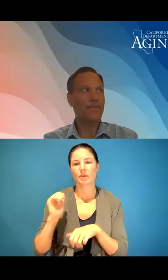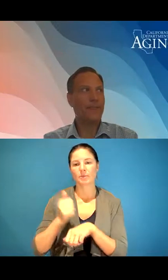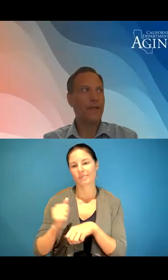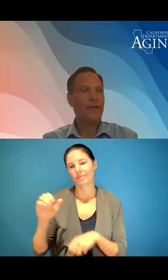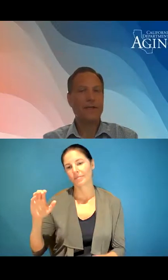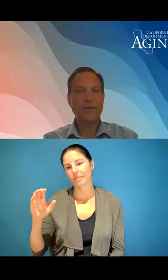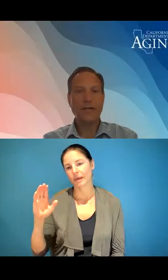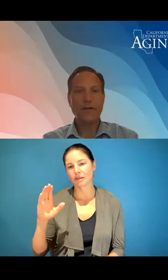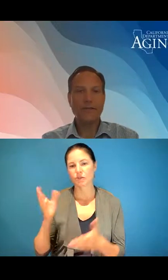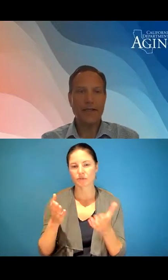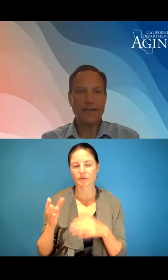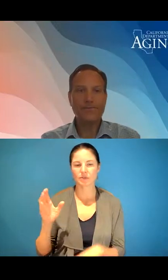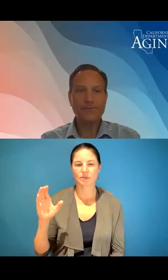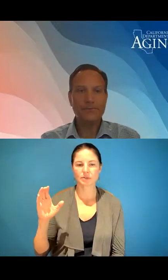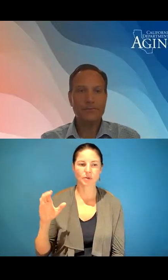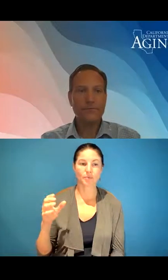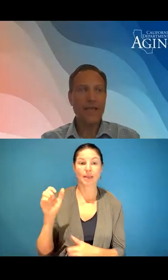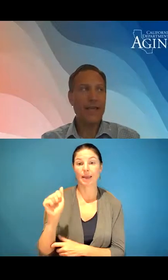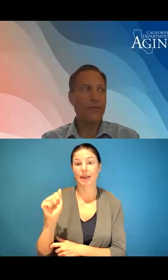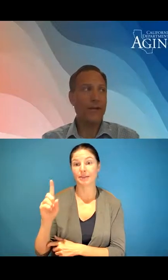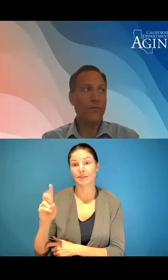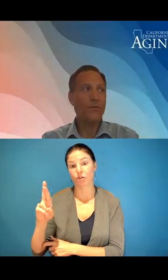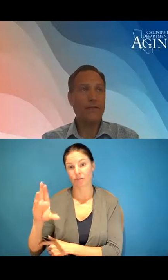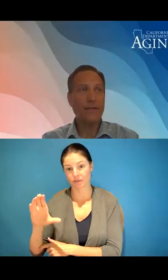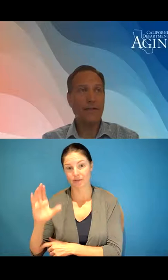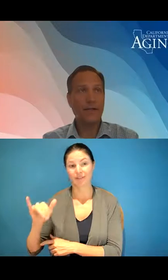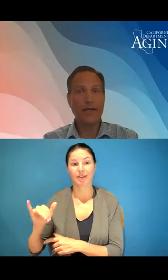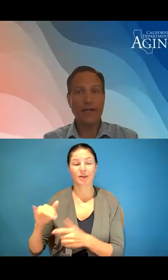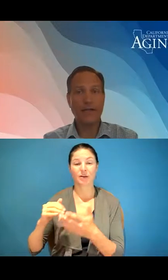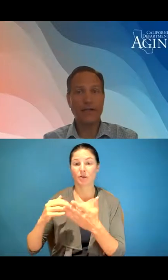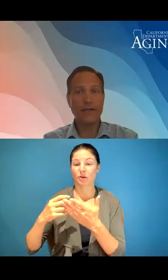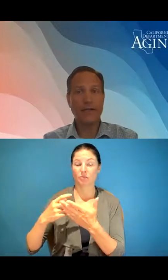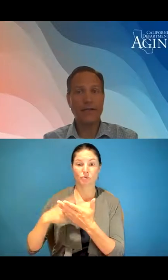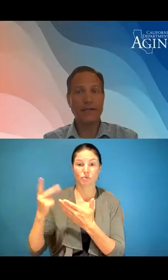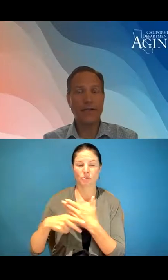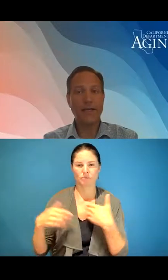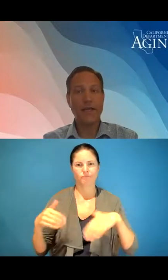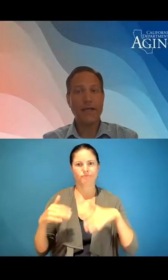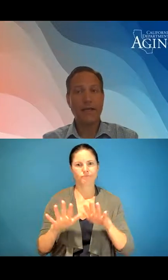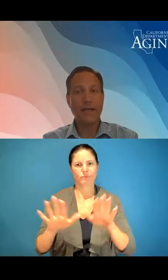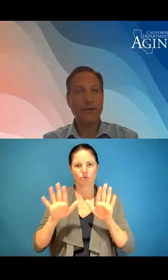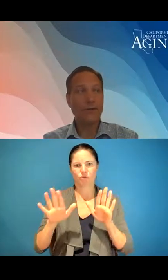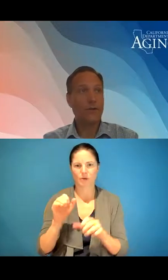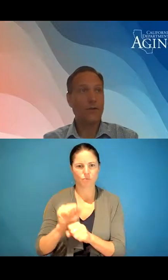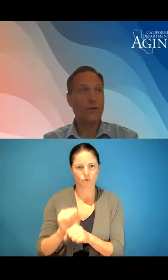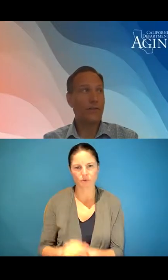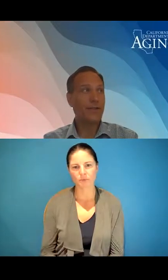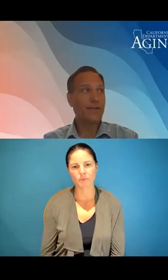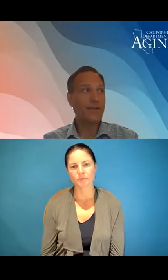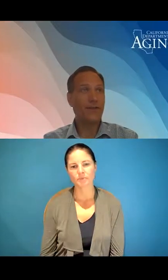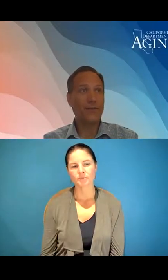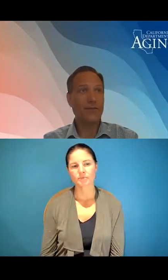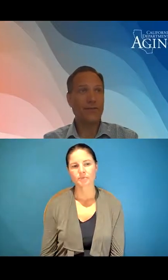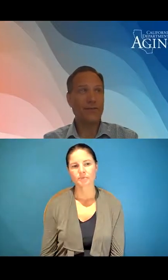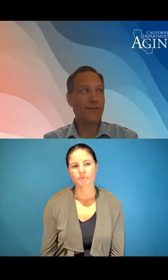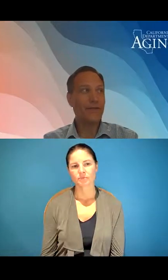programs. So in ADRC, again, great work being done here. And, you know, like I say, historical